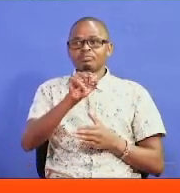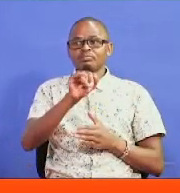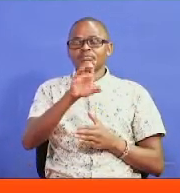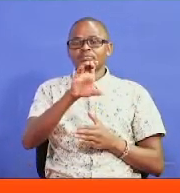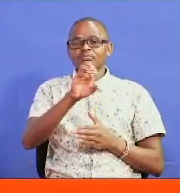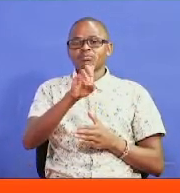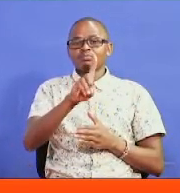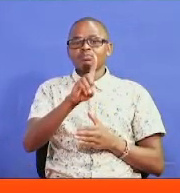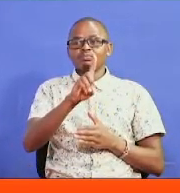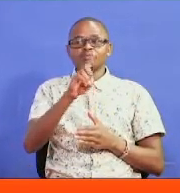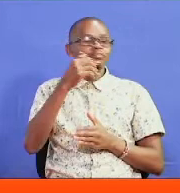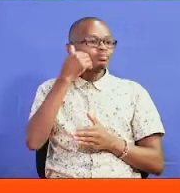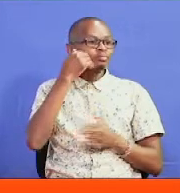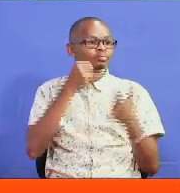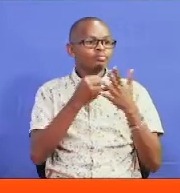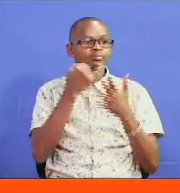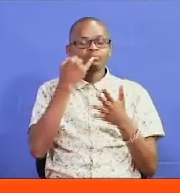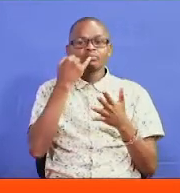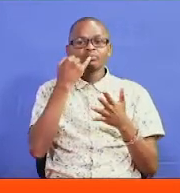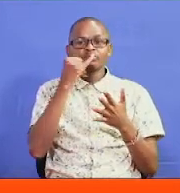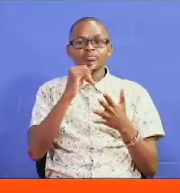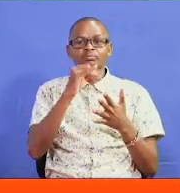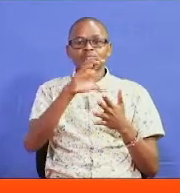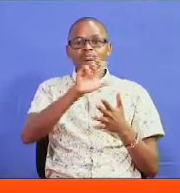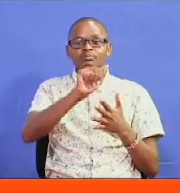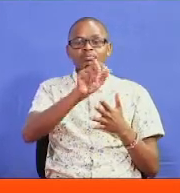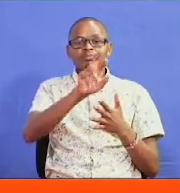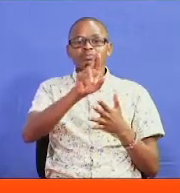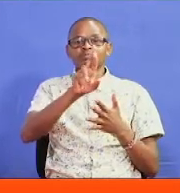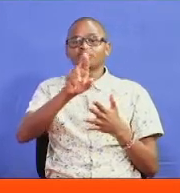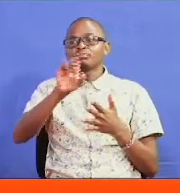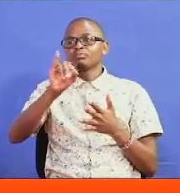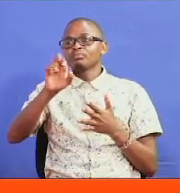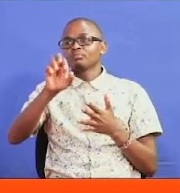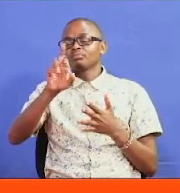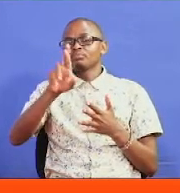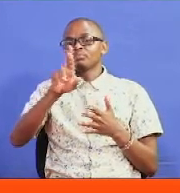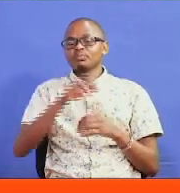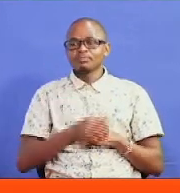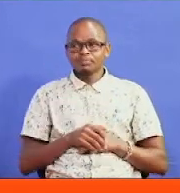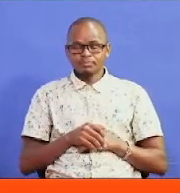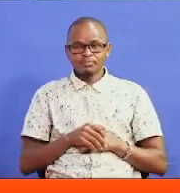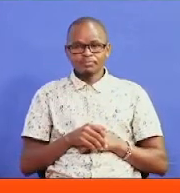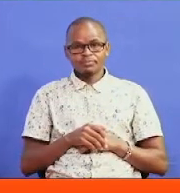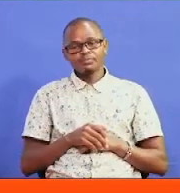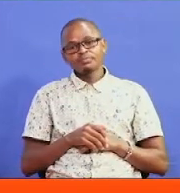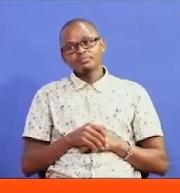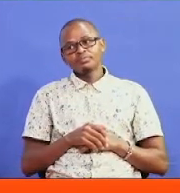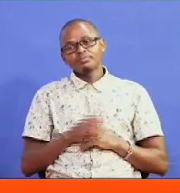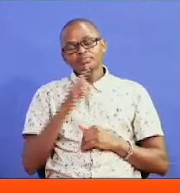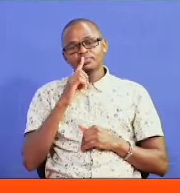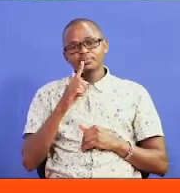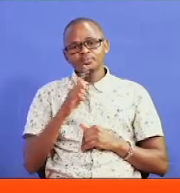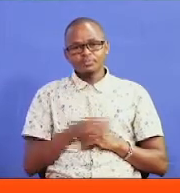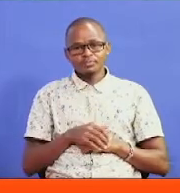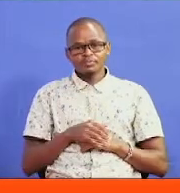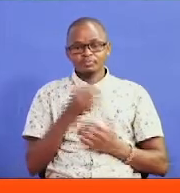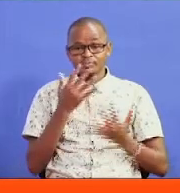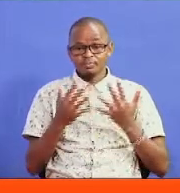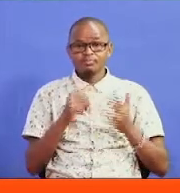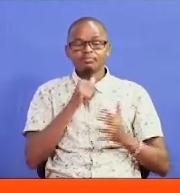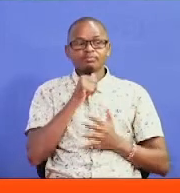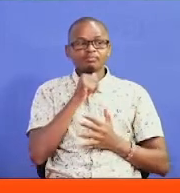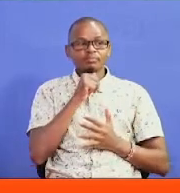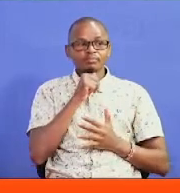zoonotic disease and it is actually a carrier. We call it a reservoir host. So they might